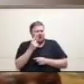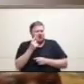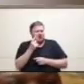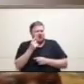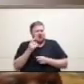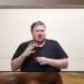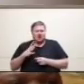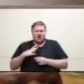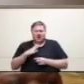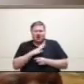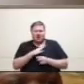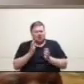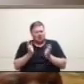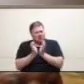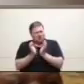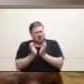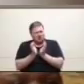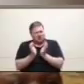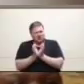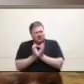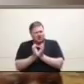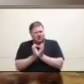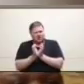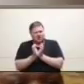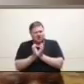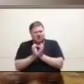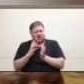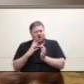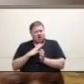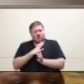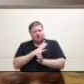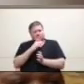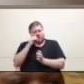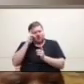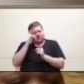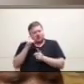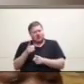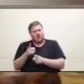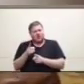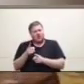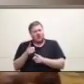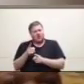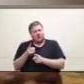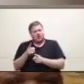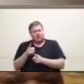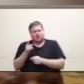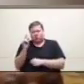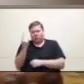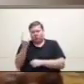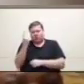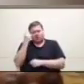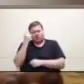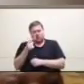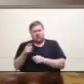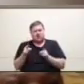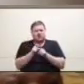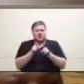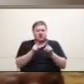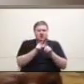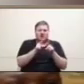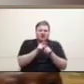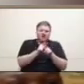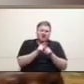council meeting. What if the council decided to go with one decision and then in the same meeting decided to go with